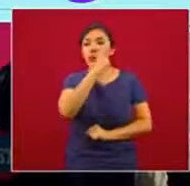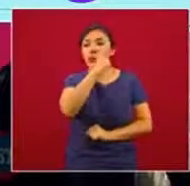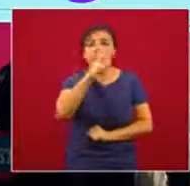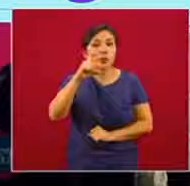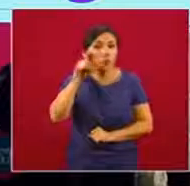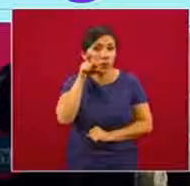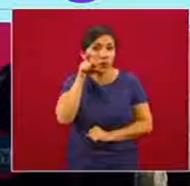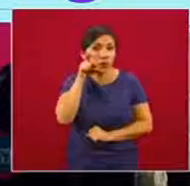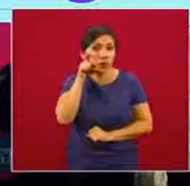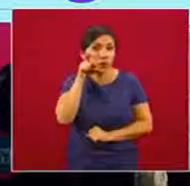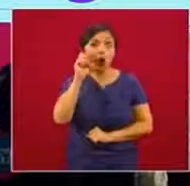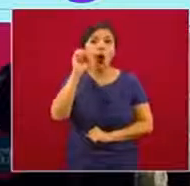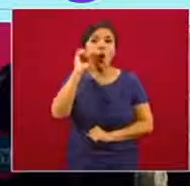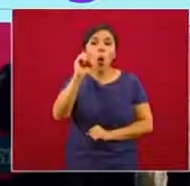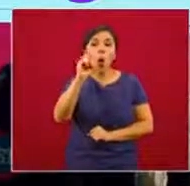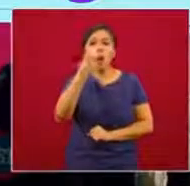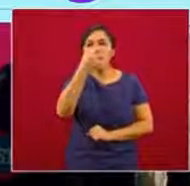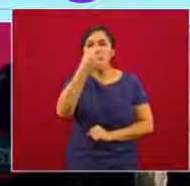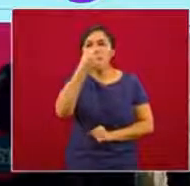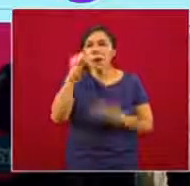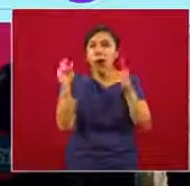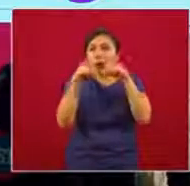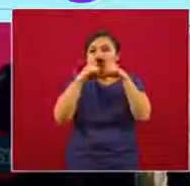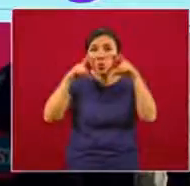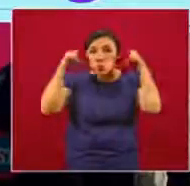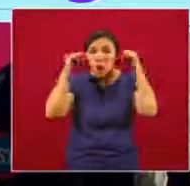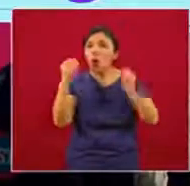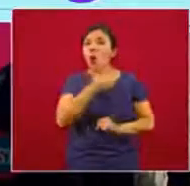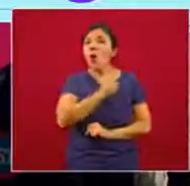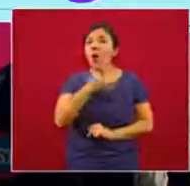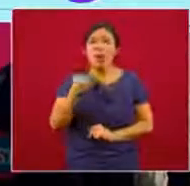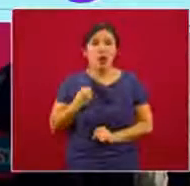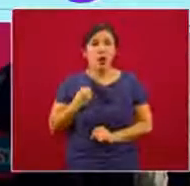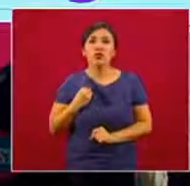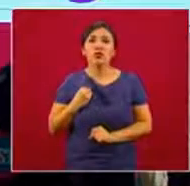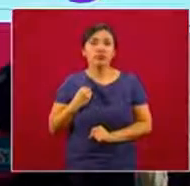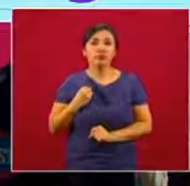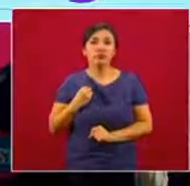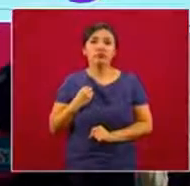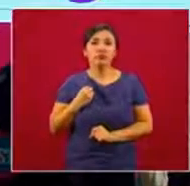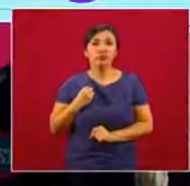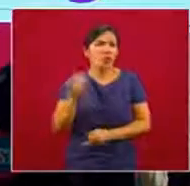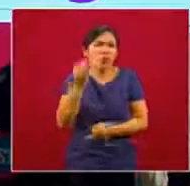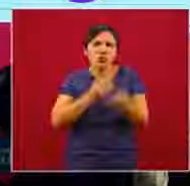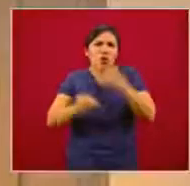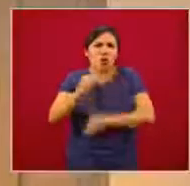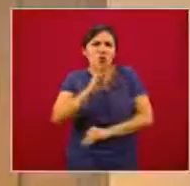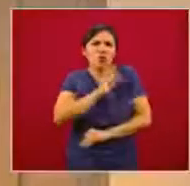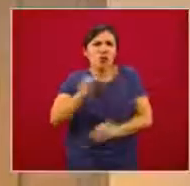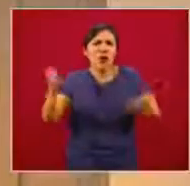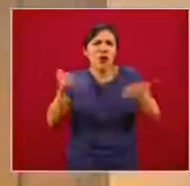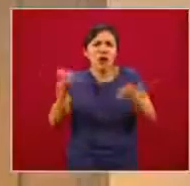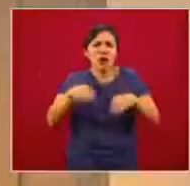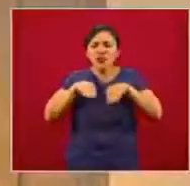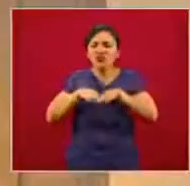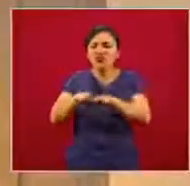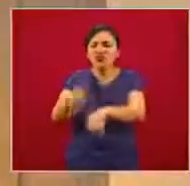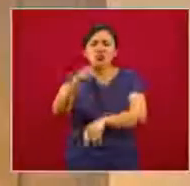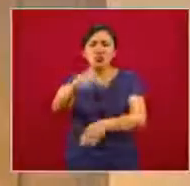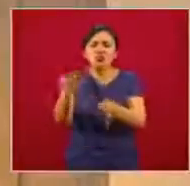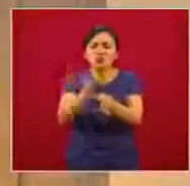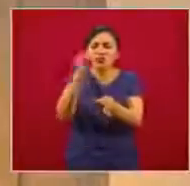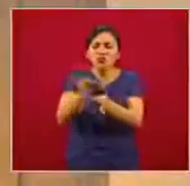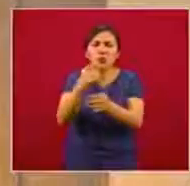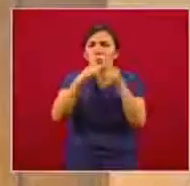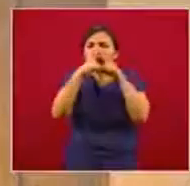cubrebocas intervention o is pañuelo to obligatorio. use the mouth coverings Todo mundo or puede maybe fabricar un some cubrebocas